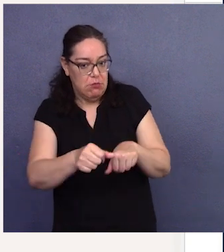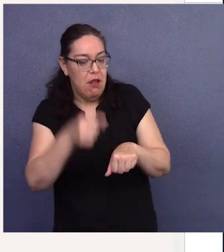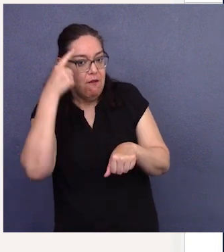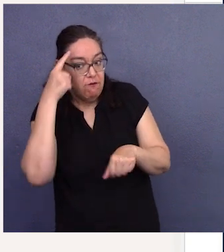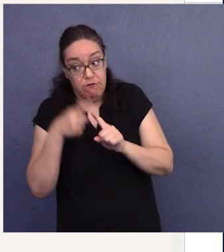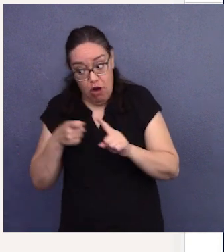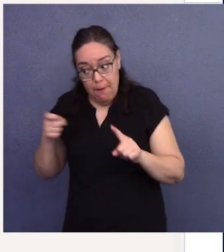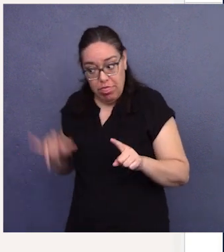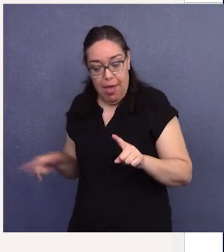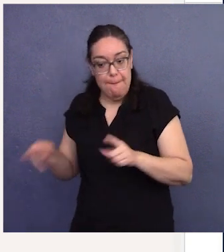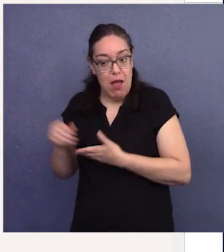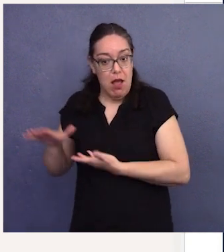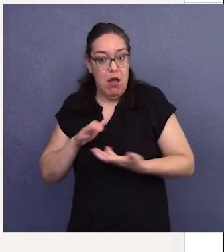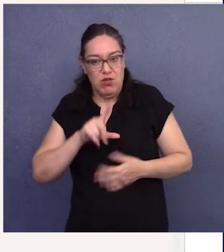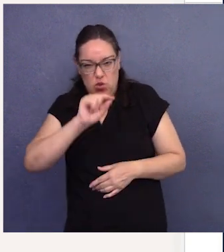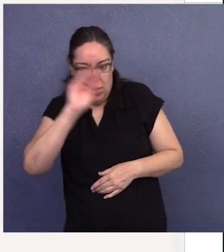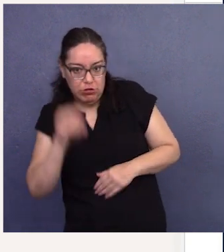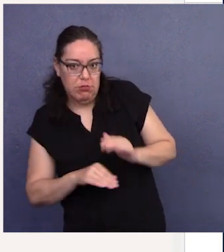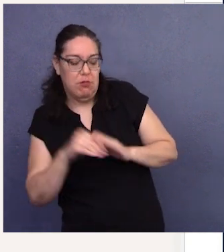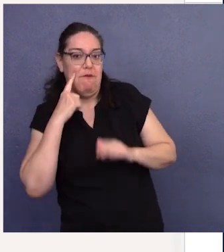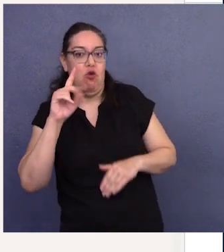and overhead expenses.